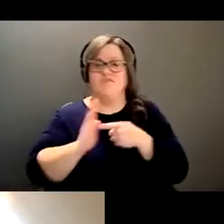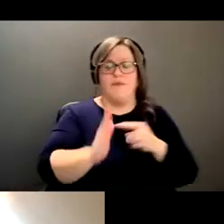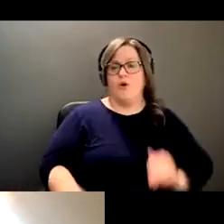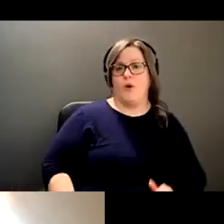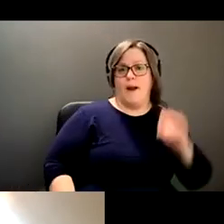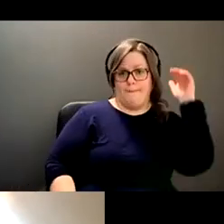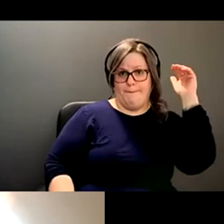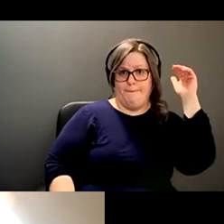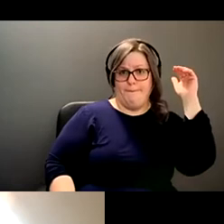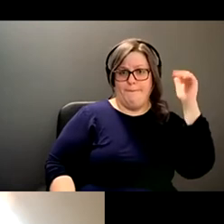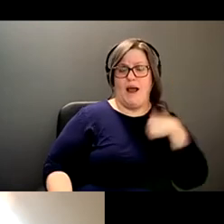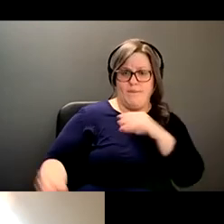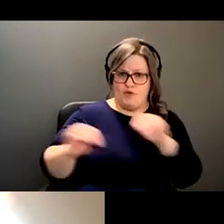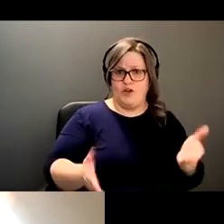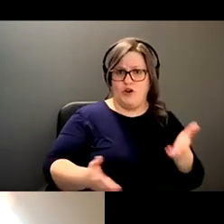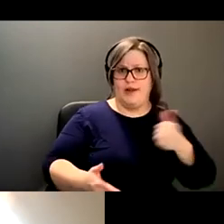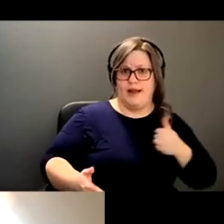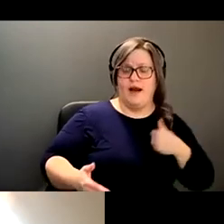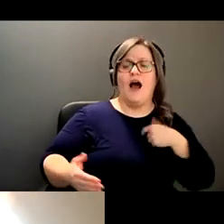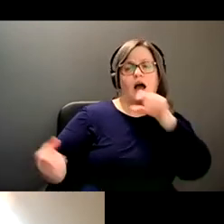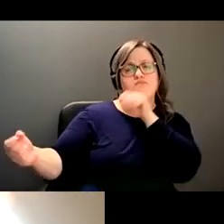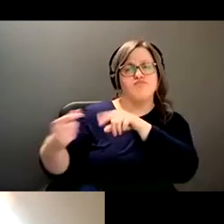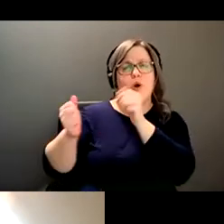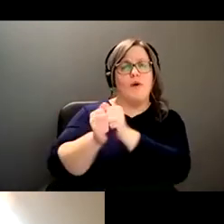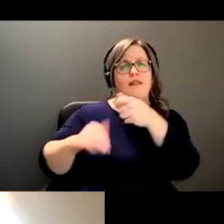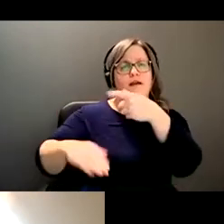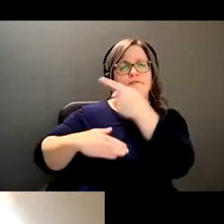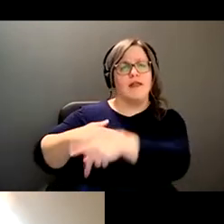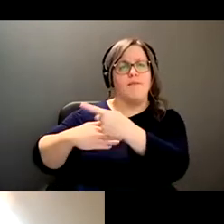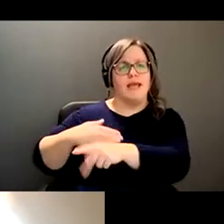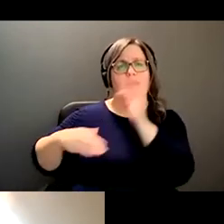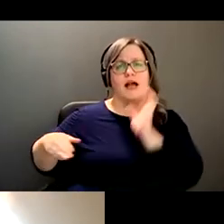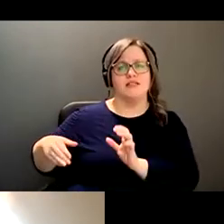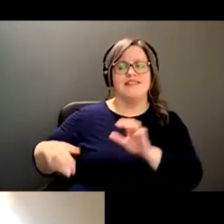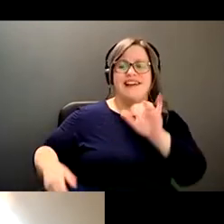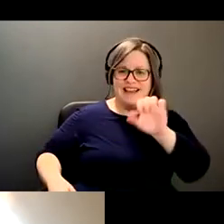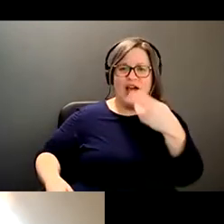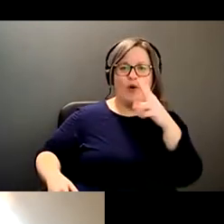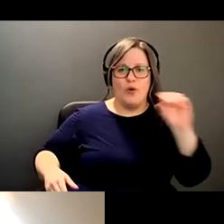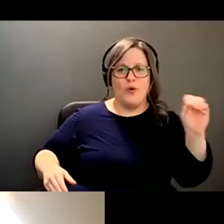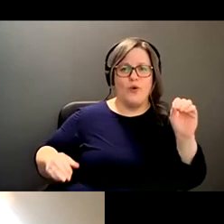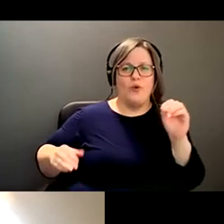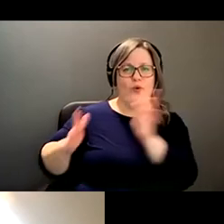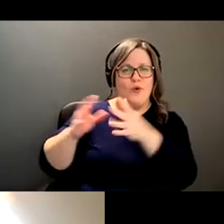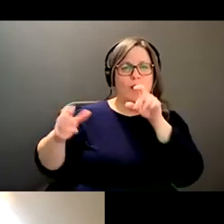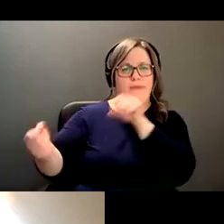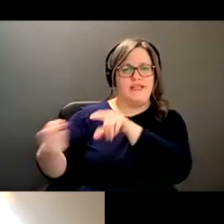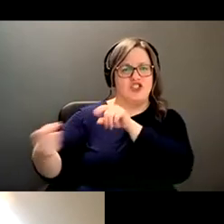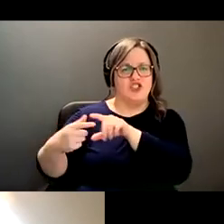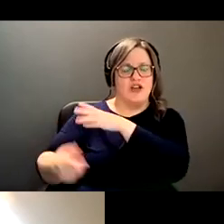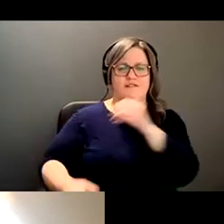from the Philippines was through like Yahoo Messenger and like MSN Messenger and like Facebook. And additionally, like